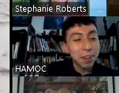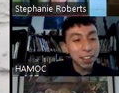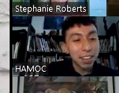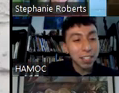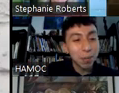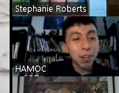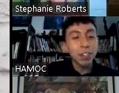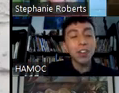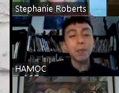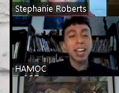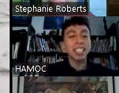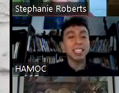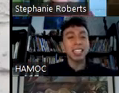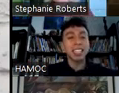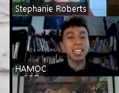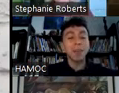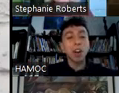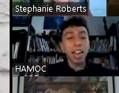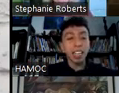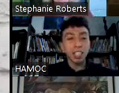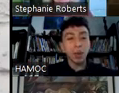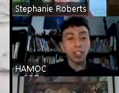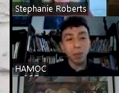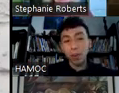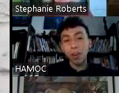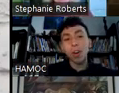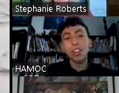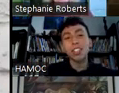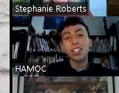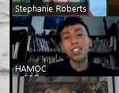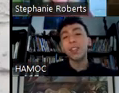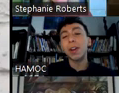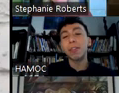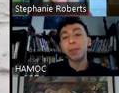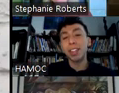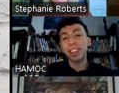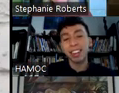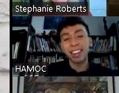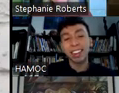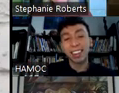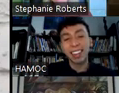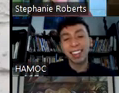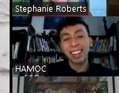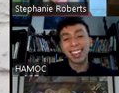it's super cute. It's super cute. Do you have plans to get more cats? Do you want some more or just the one for Bullet?